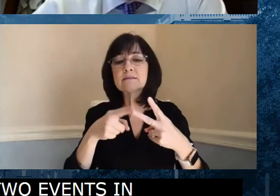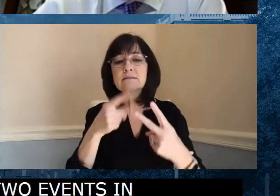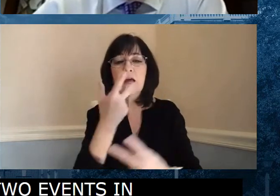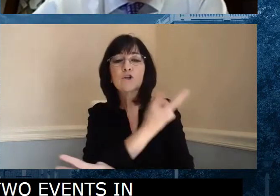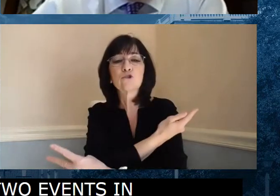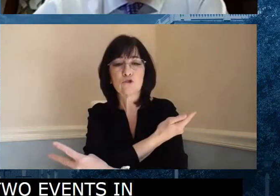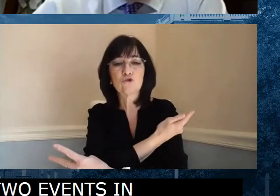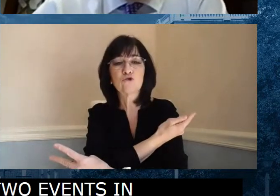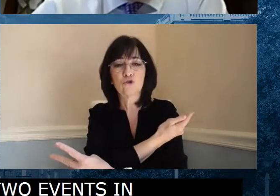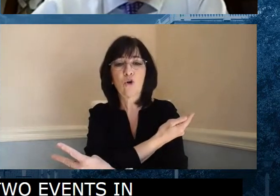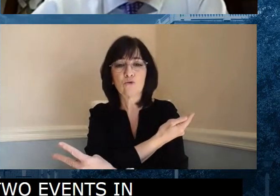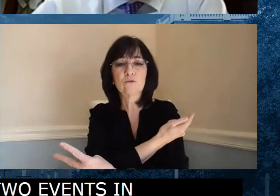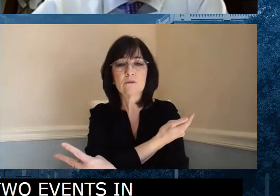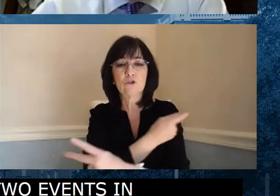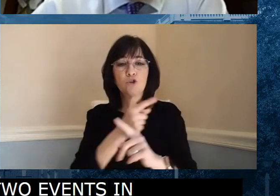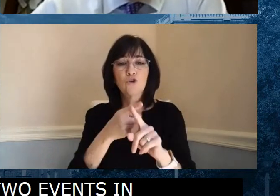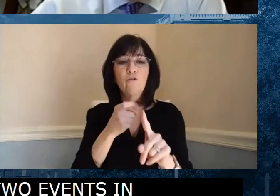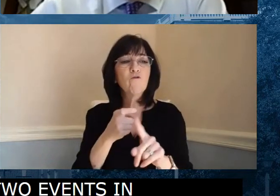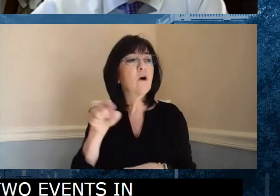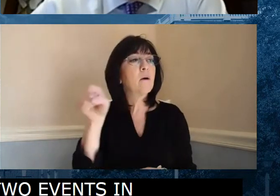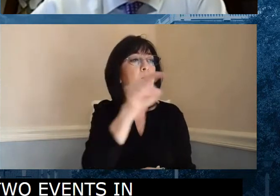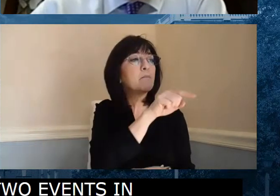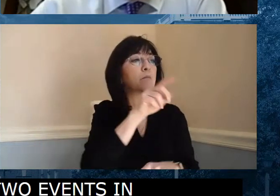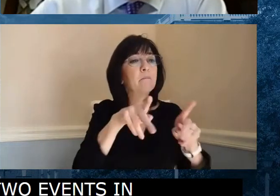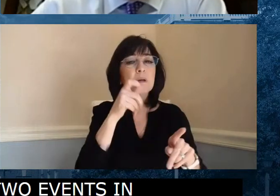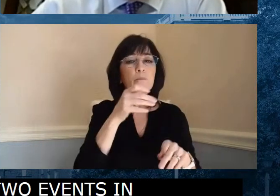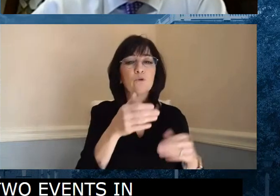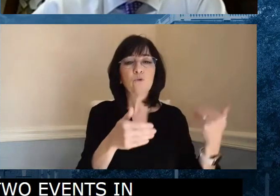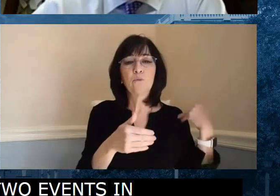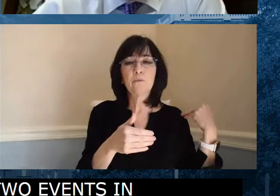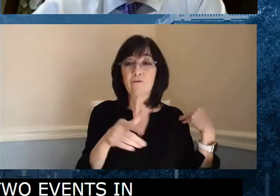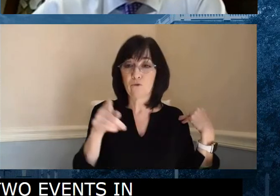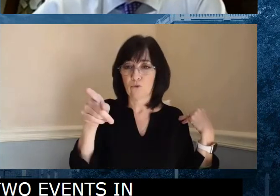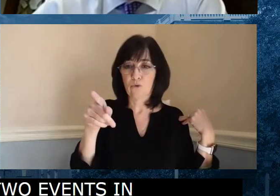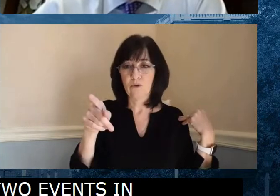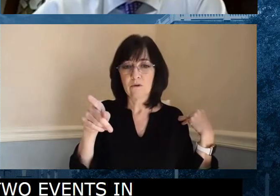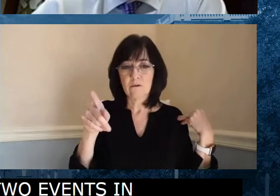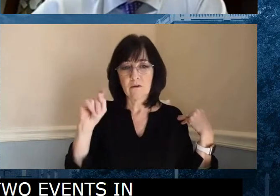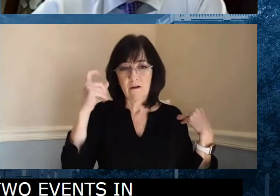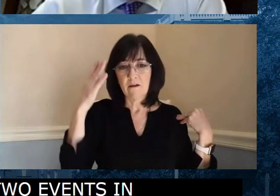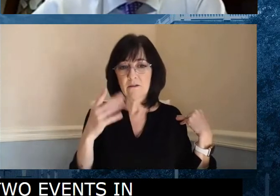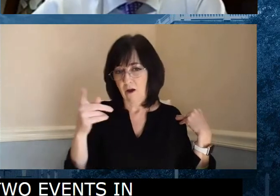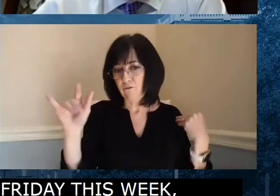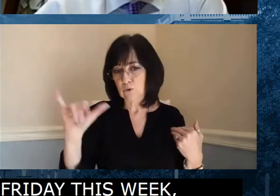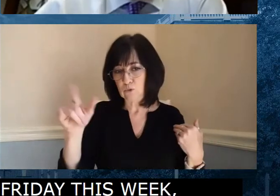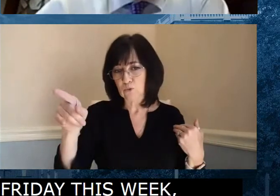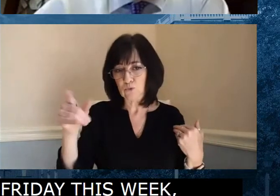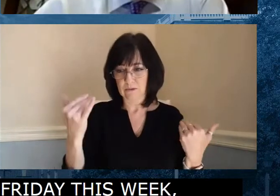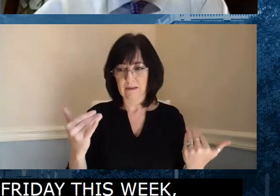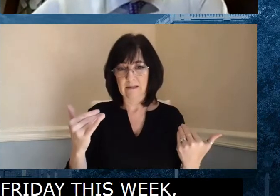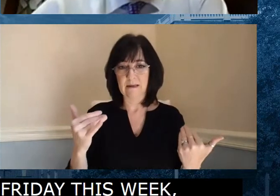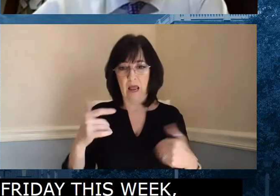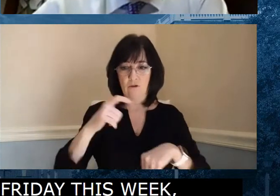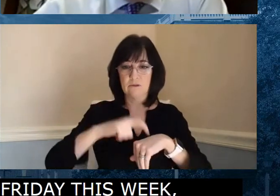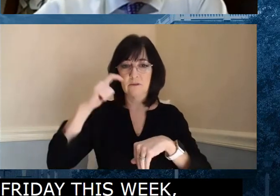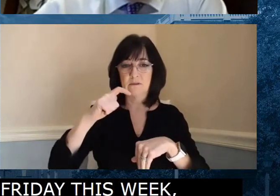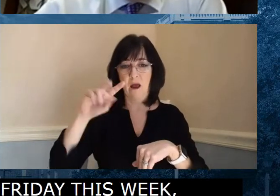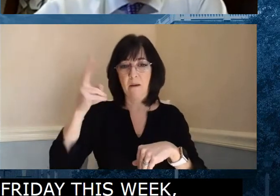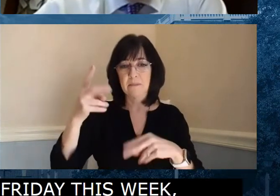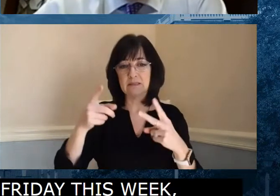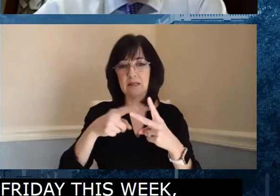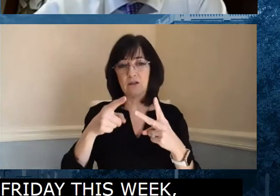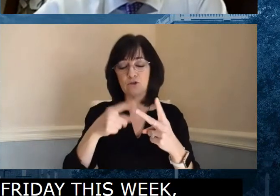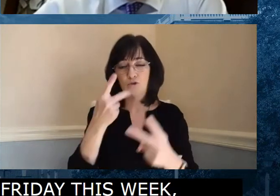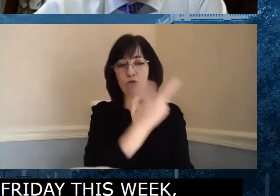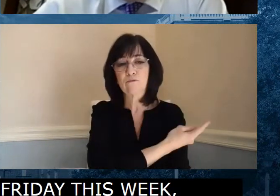month, and actually in March, as the governor said, he's due for his second shot as well. And then past Dover, we'll